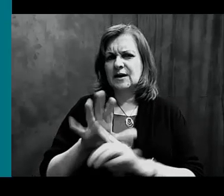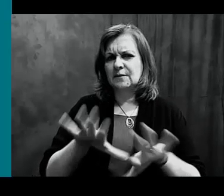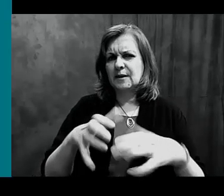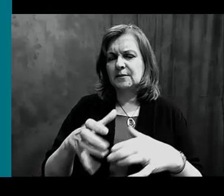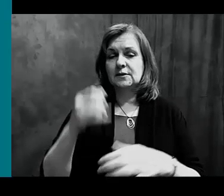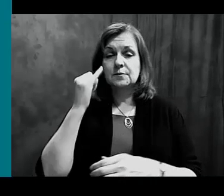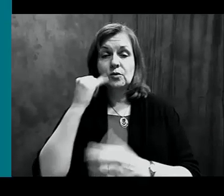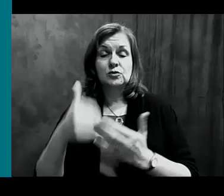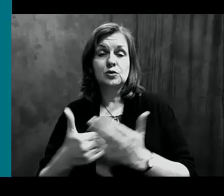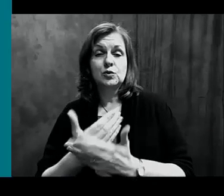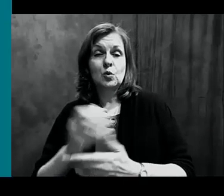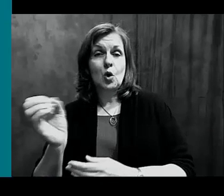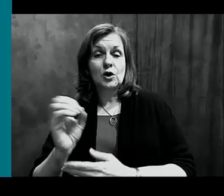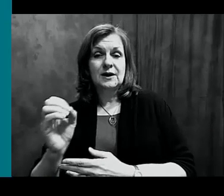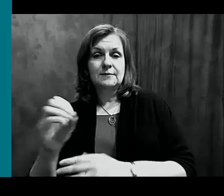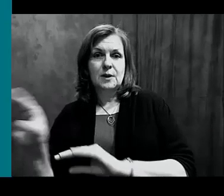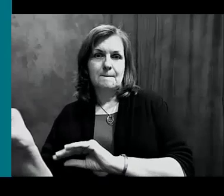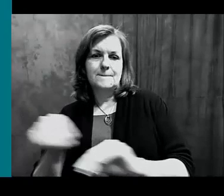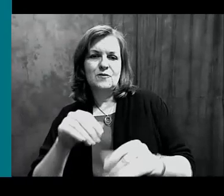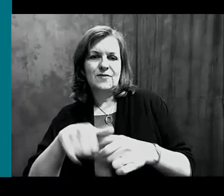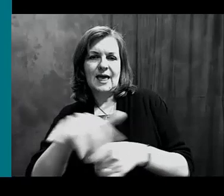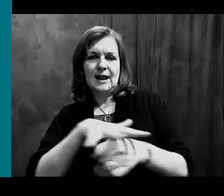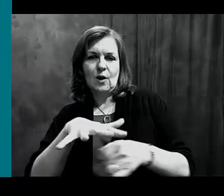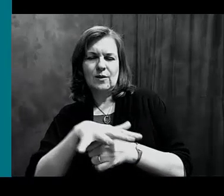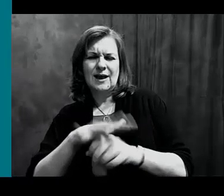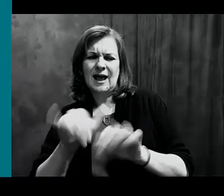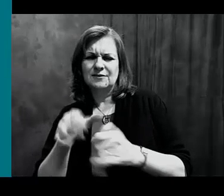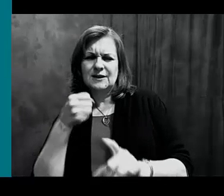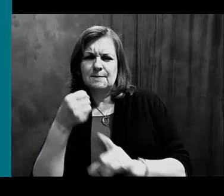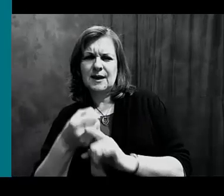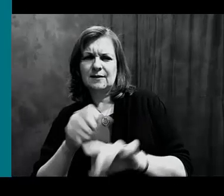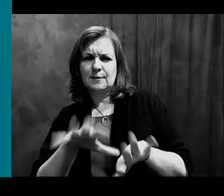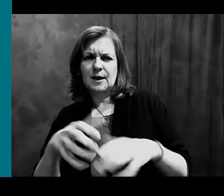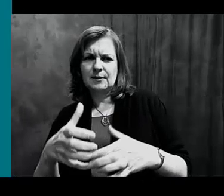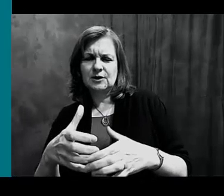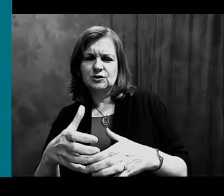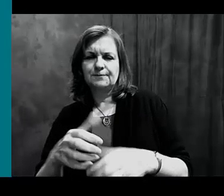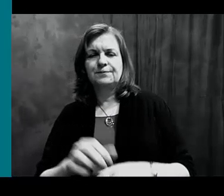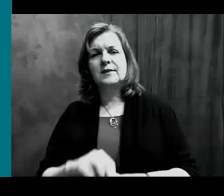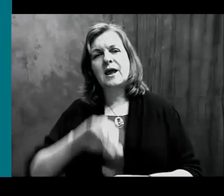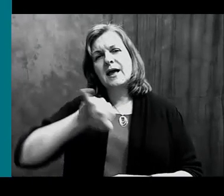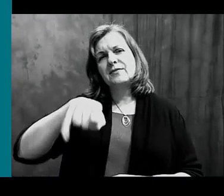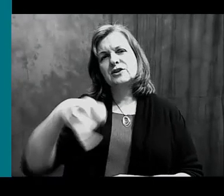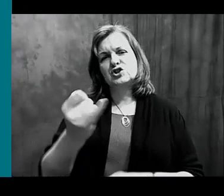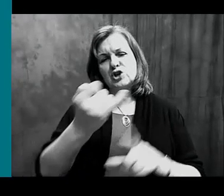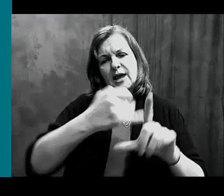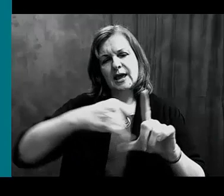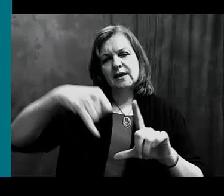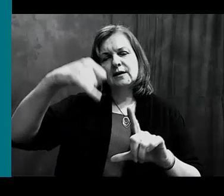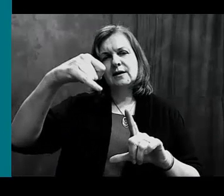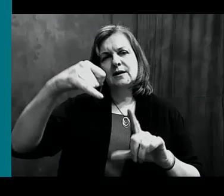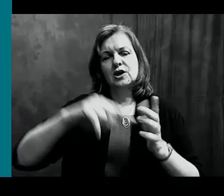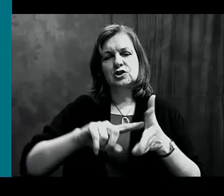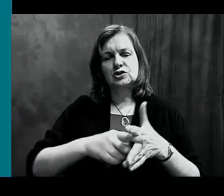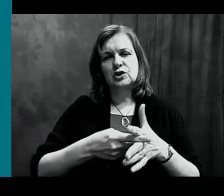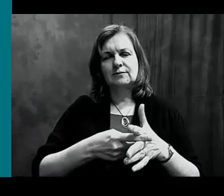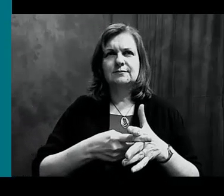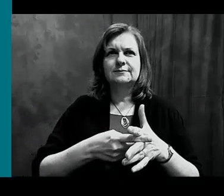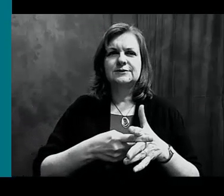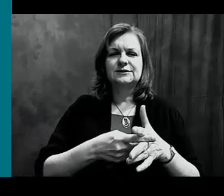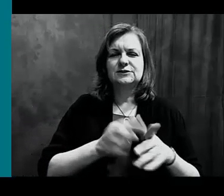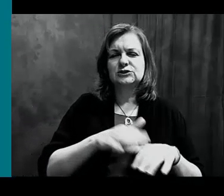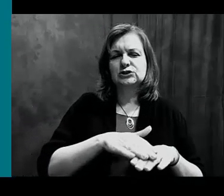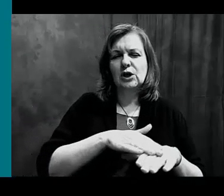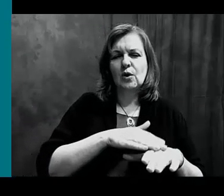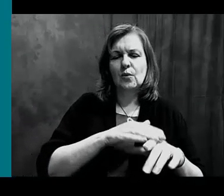organisms move in, how is that affecting it? So that J curve that we mentioned shows this kind of natural